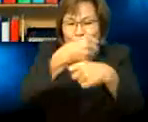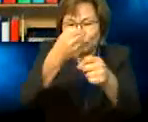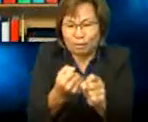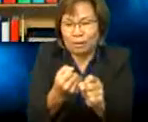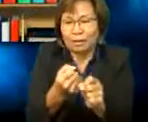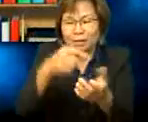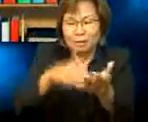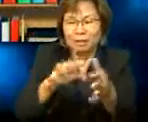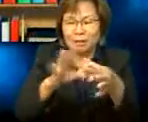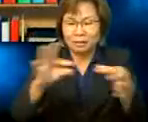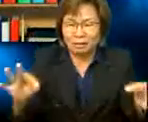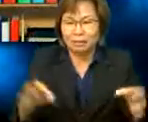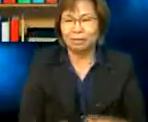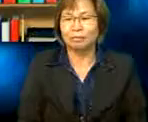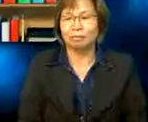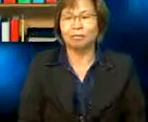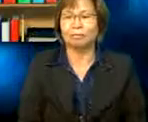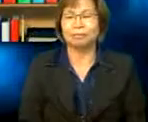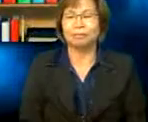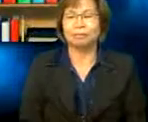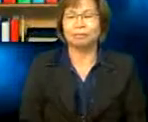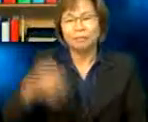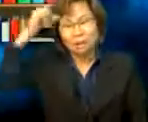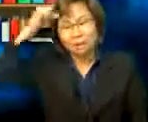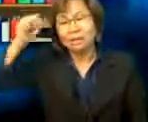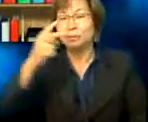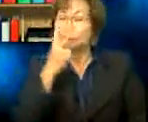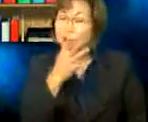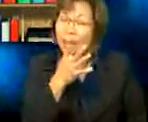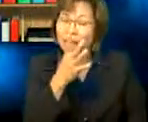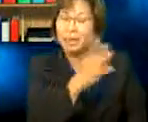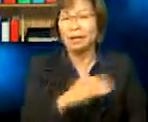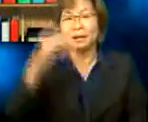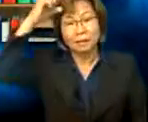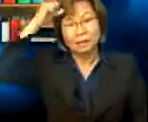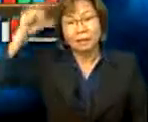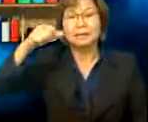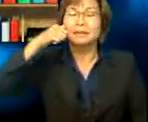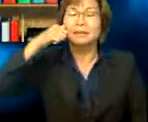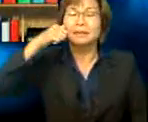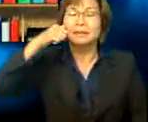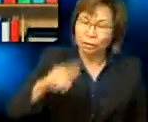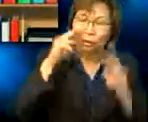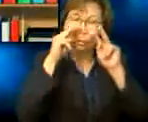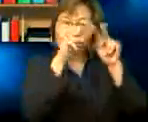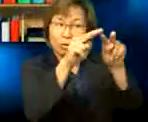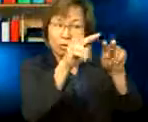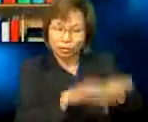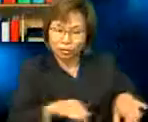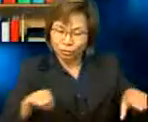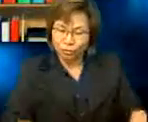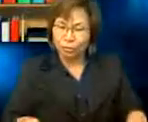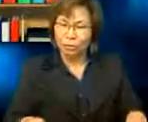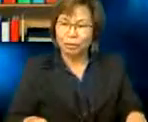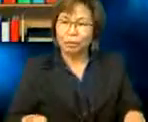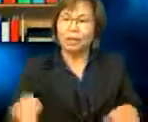make this sentence. His mother and his sister watch the